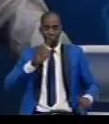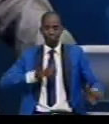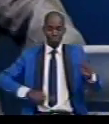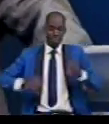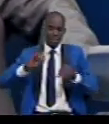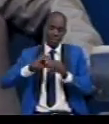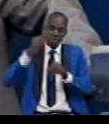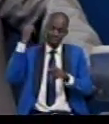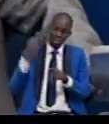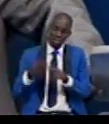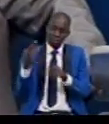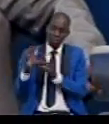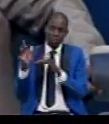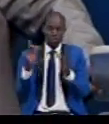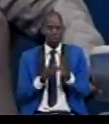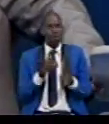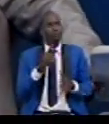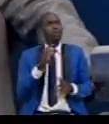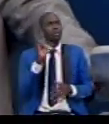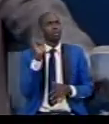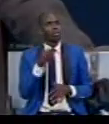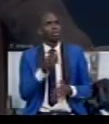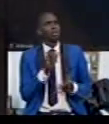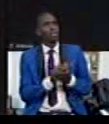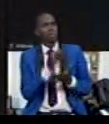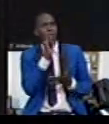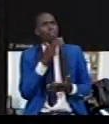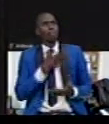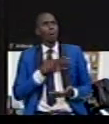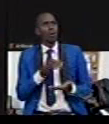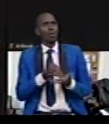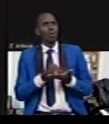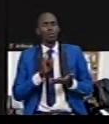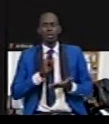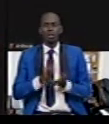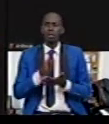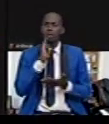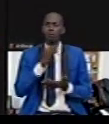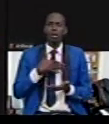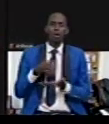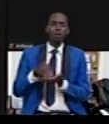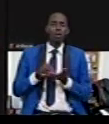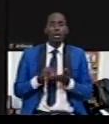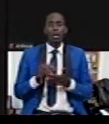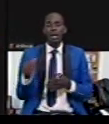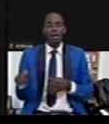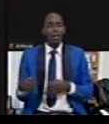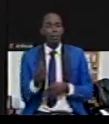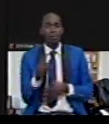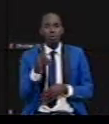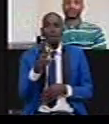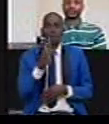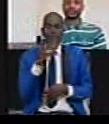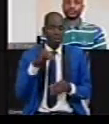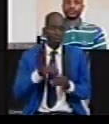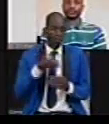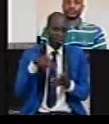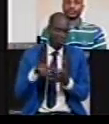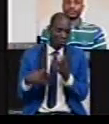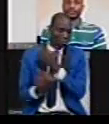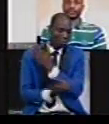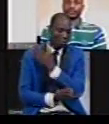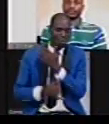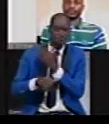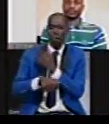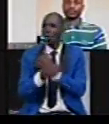said, that's mine, that's mine, that's mine. Wherever you are, in this country, in any other country,